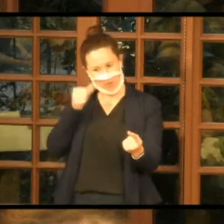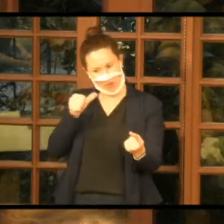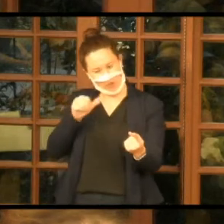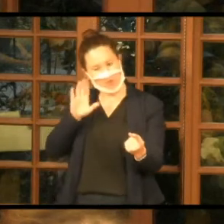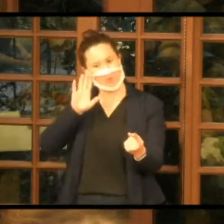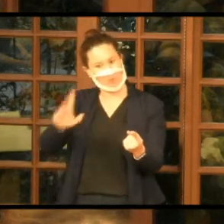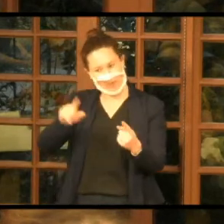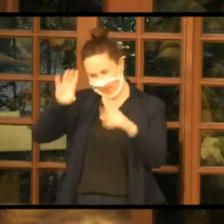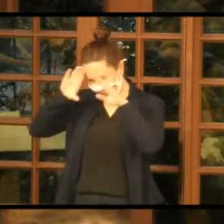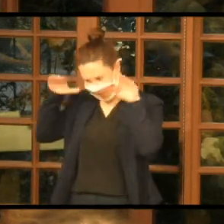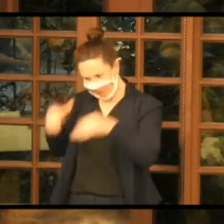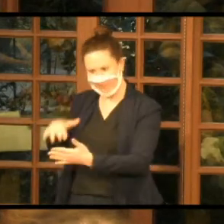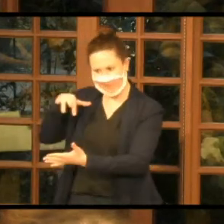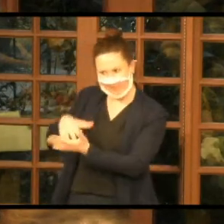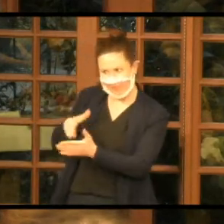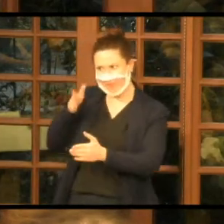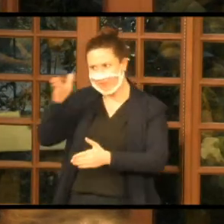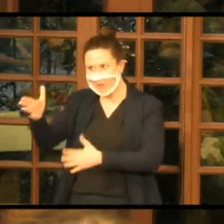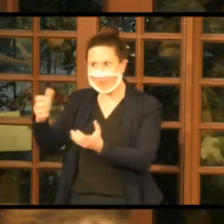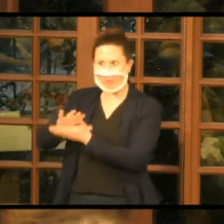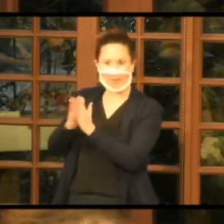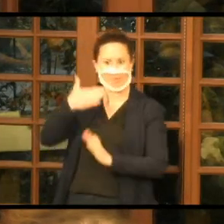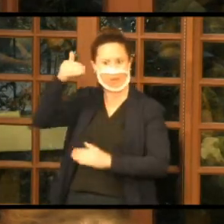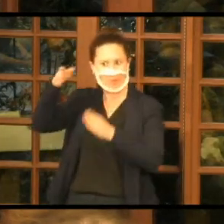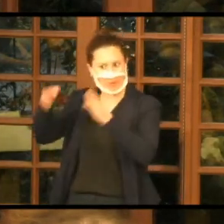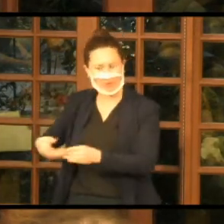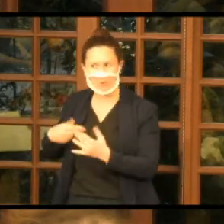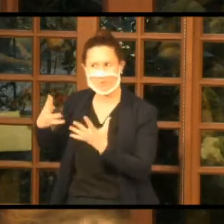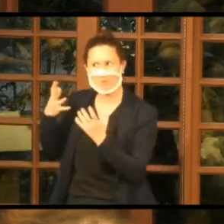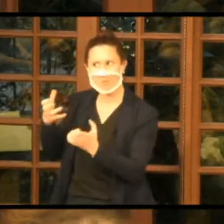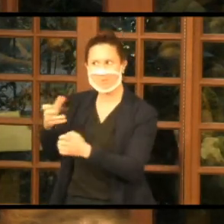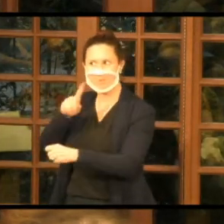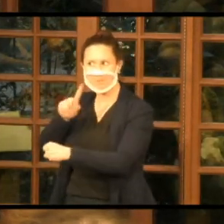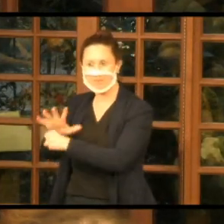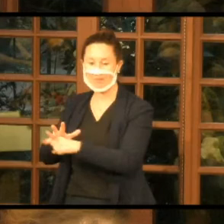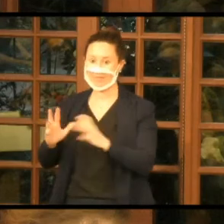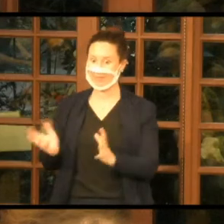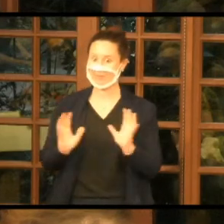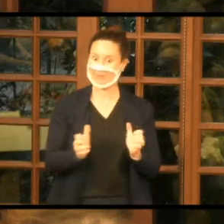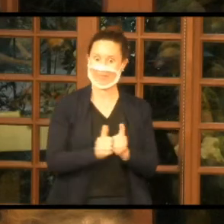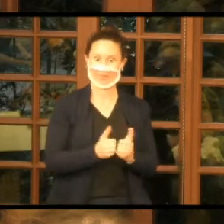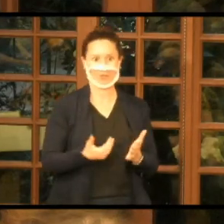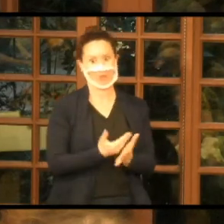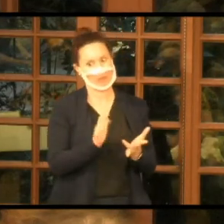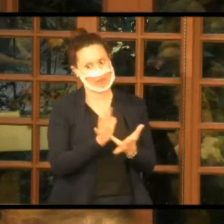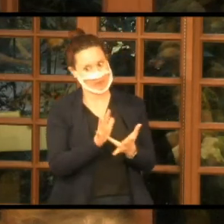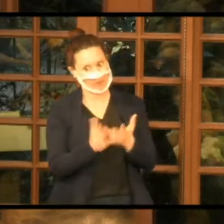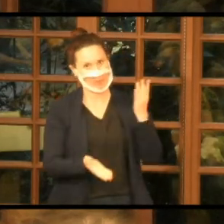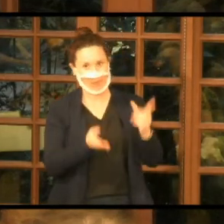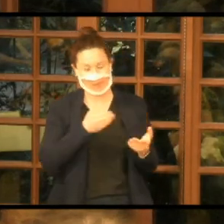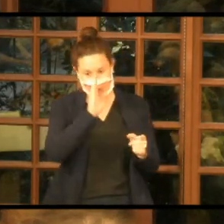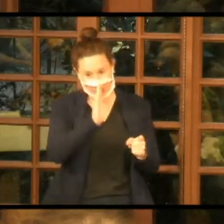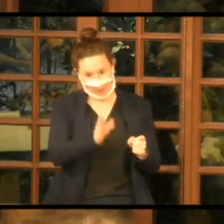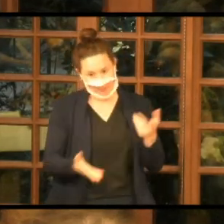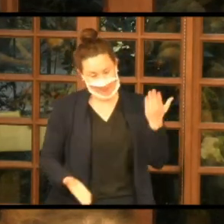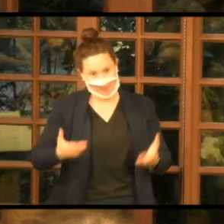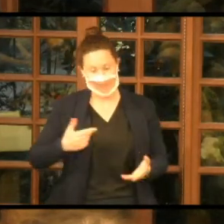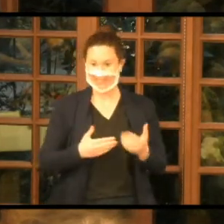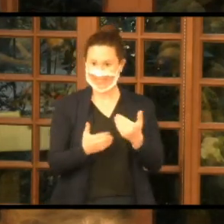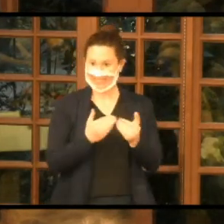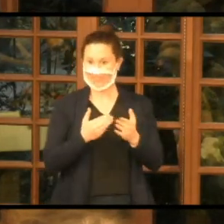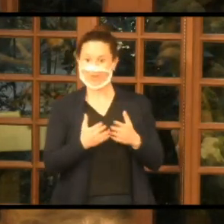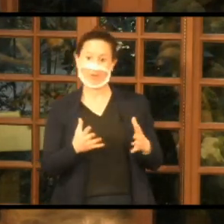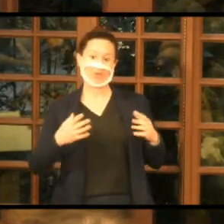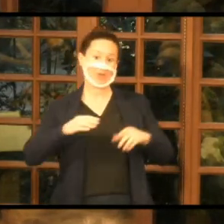her studies, her future, and becoming a better person. Now she was chatting up this freshman, who was probably straight, even if their arms lightly